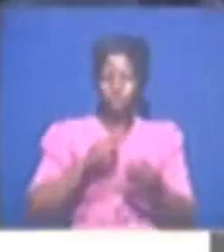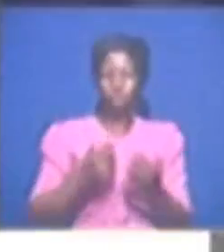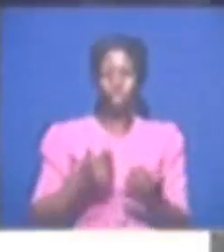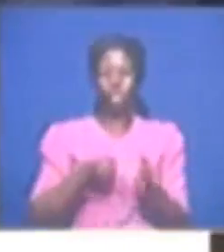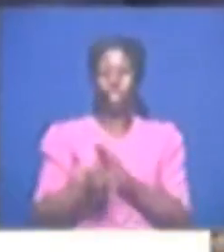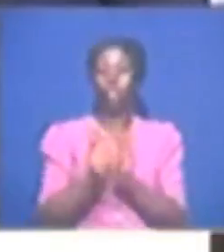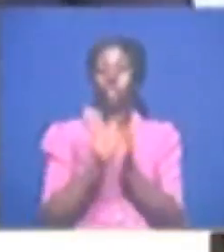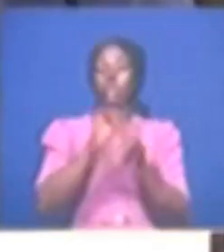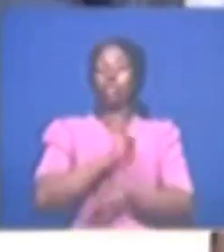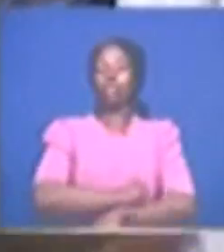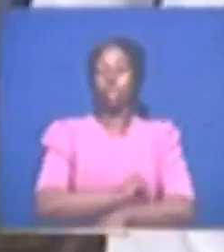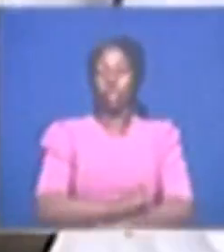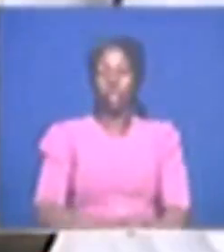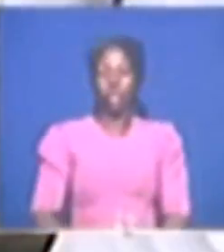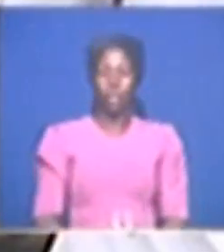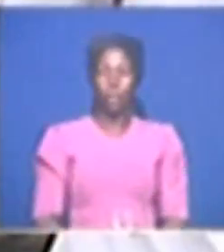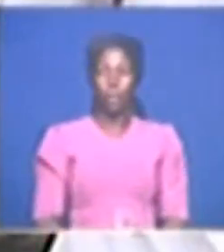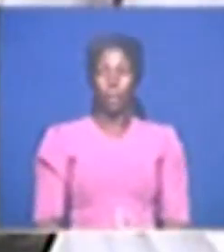News, Nairobi.